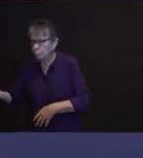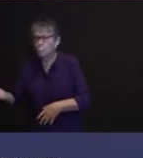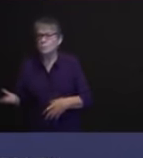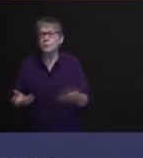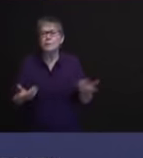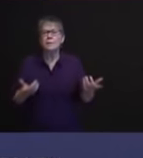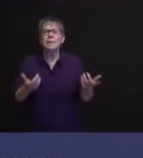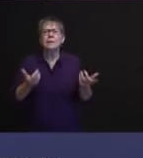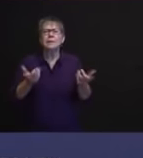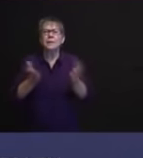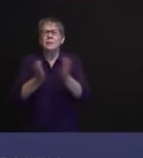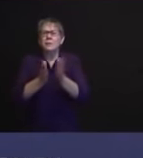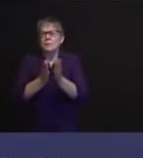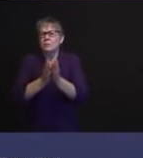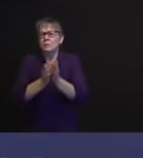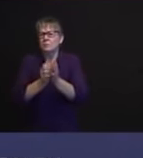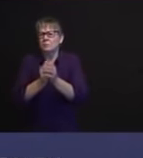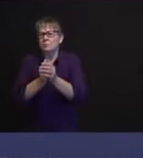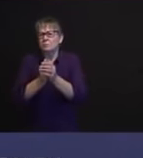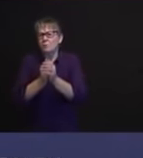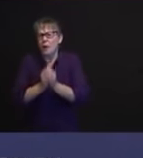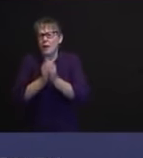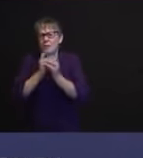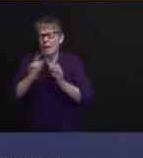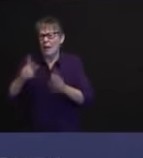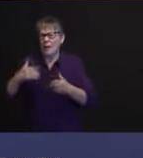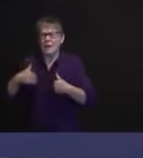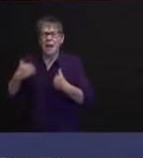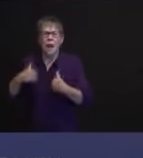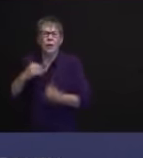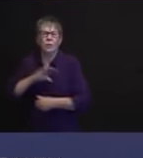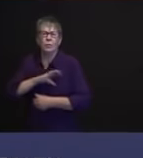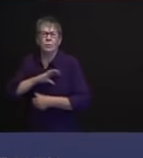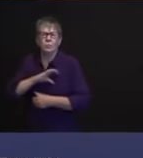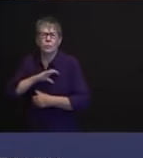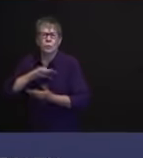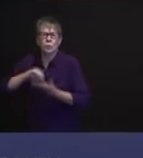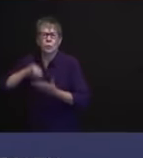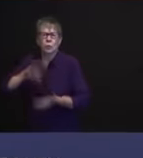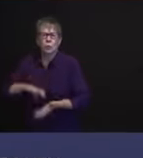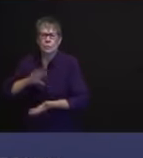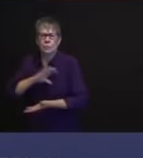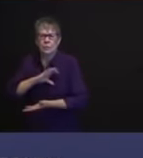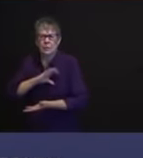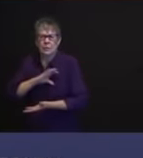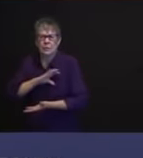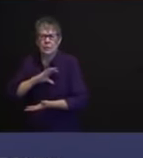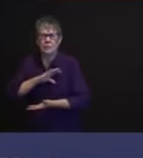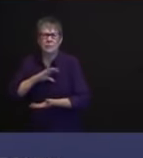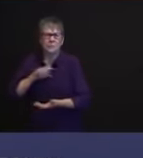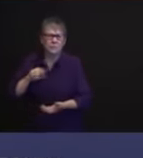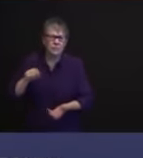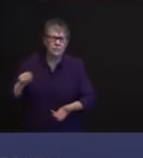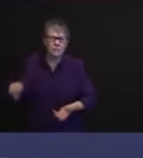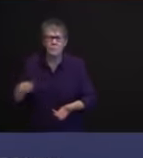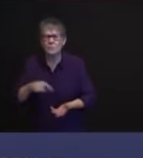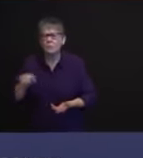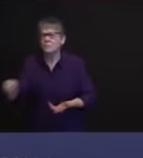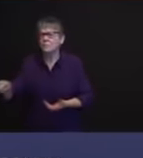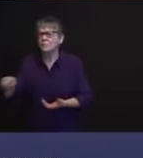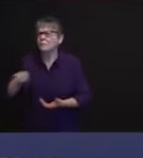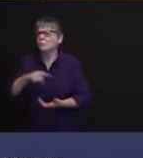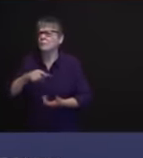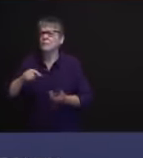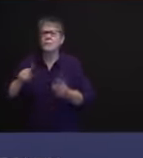in that class in our prayers. Jared, Paramel, Mahan. So again, unless you hear otherwise, we'll be on the